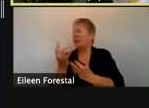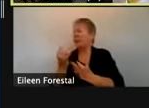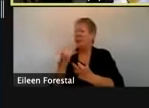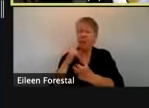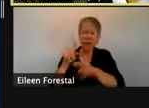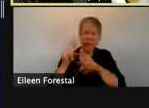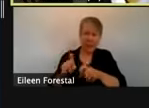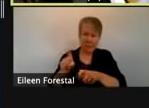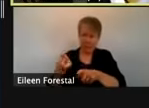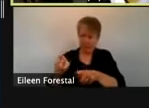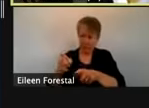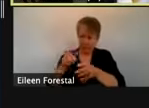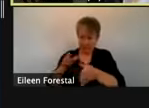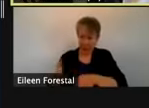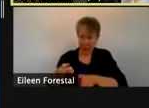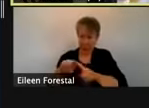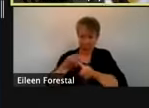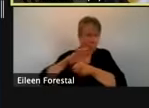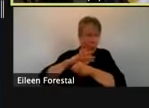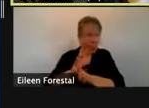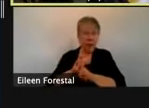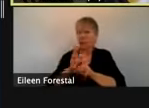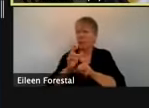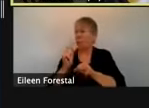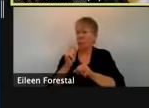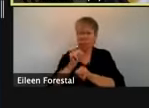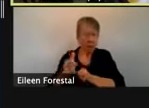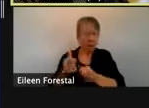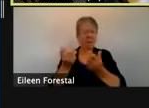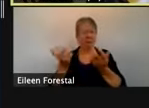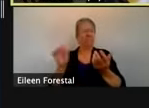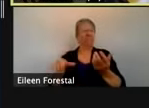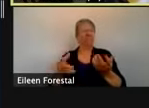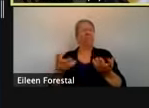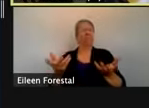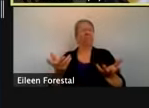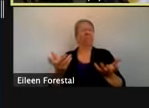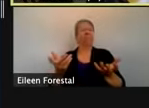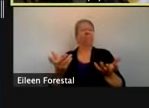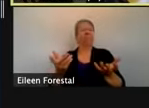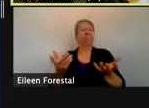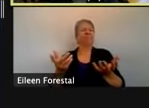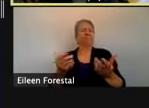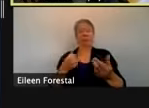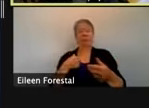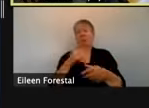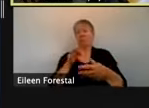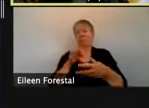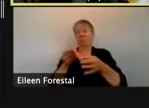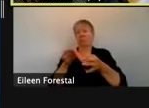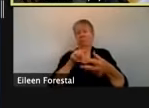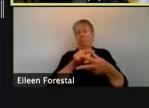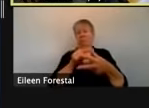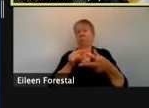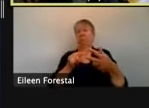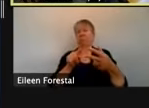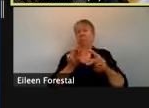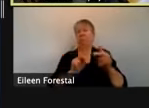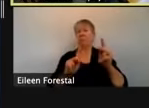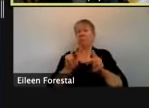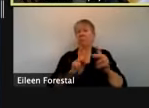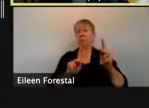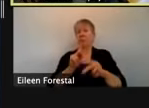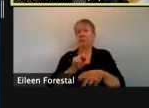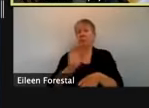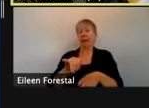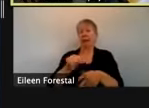3 new cases, the 3 new sad losses of life, they are from October 12, October 24,